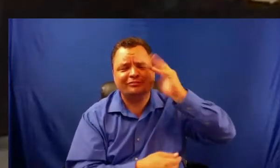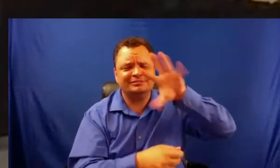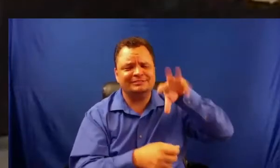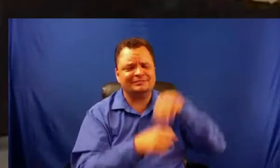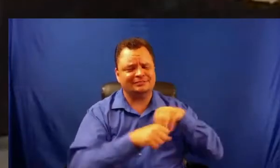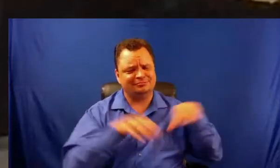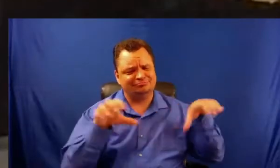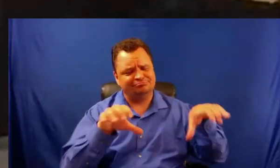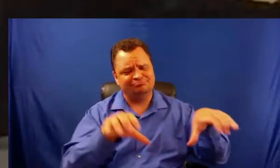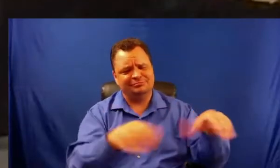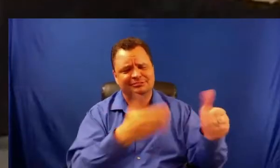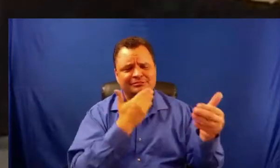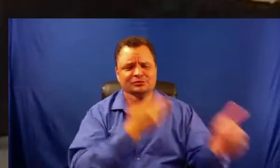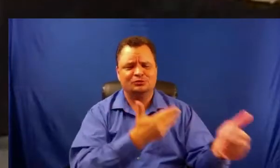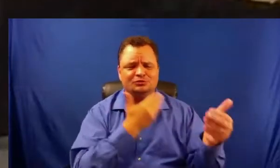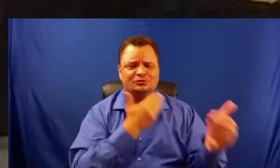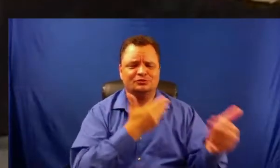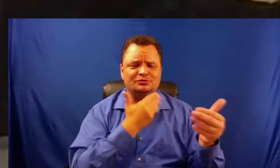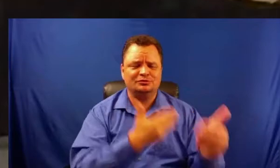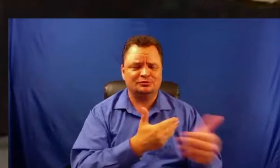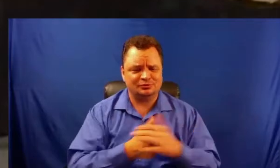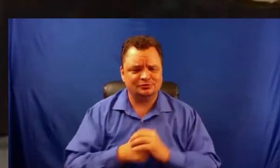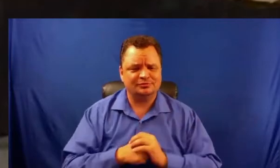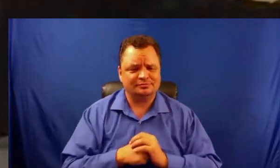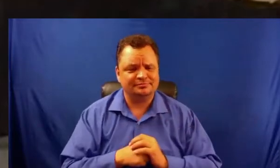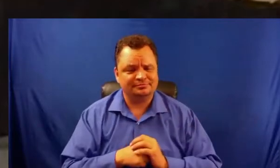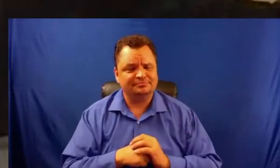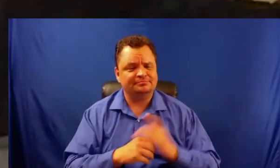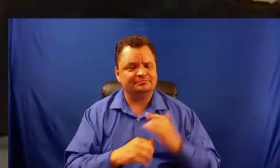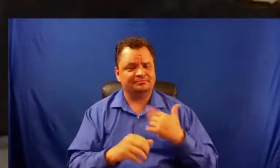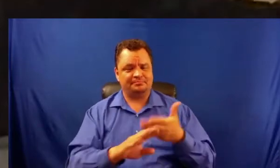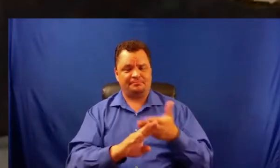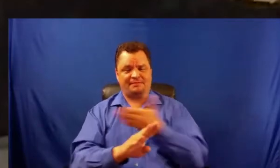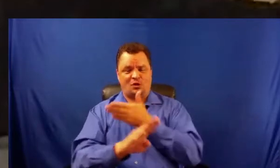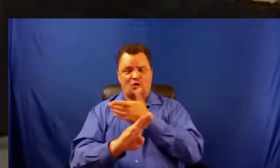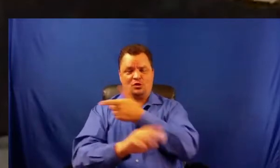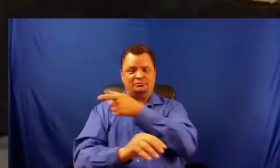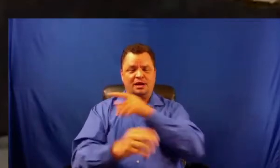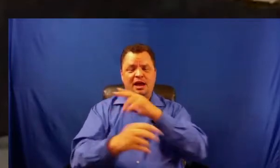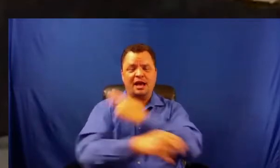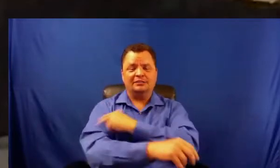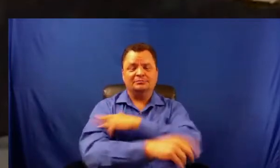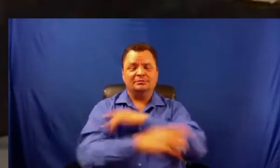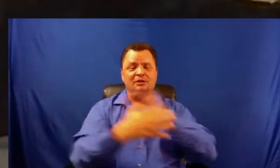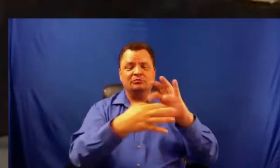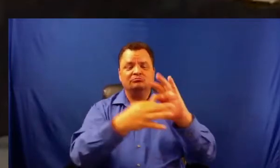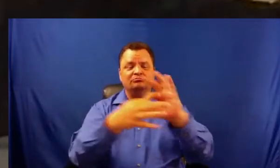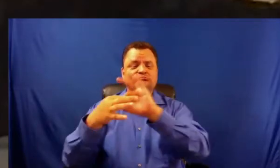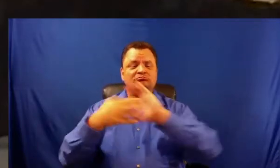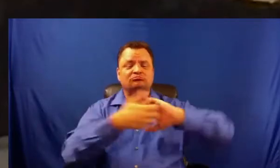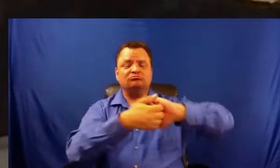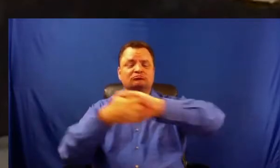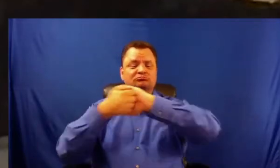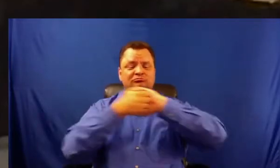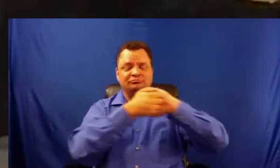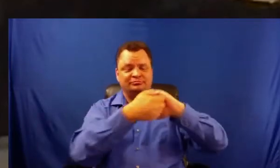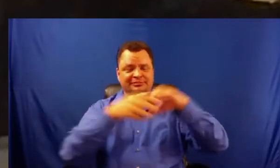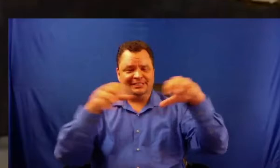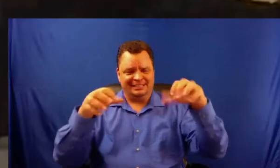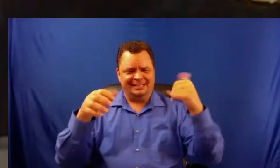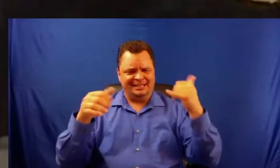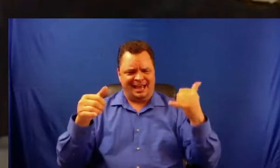prior relationship with the hospitals to be able to bring that along and help us in our fight against COVID. So thank you. Thank